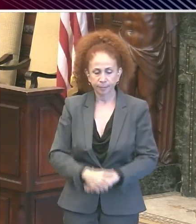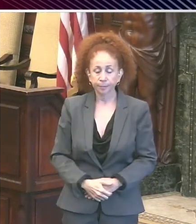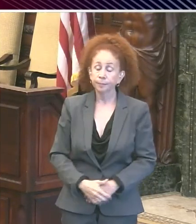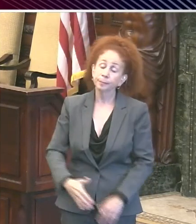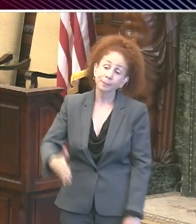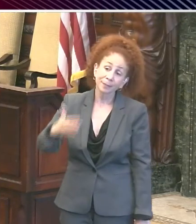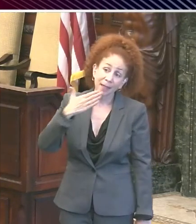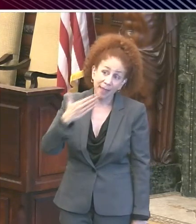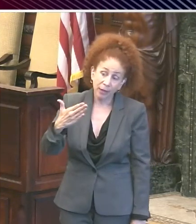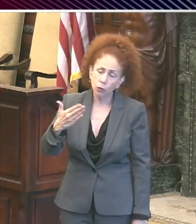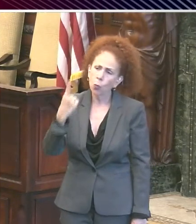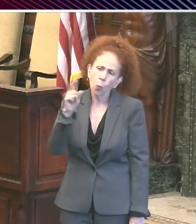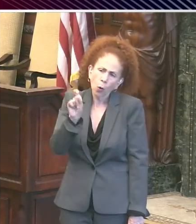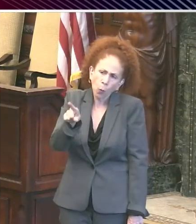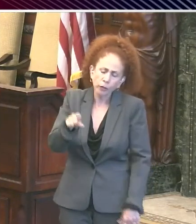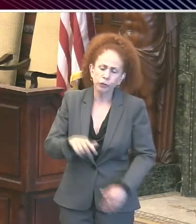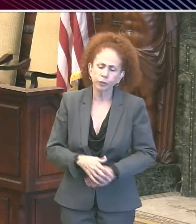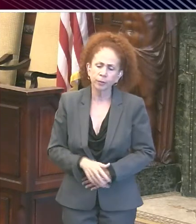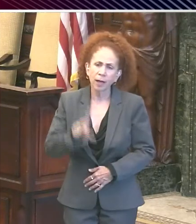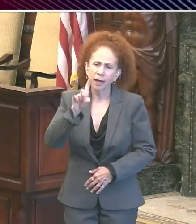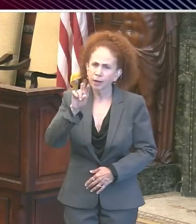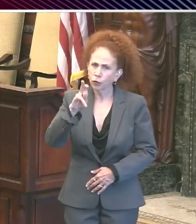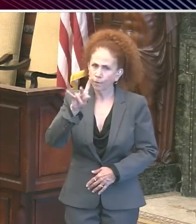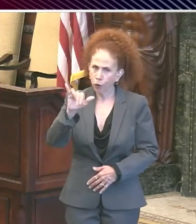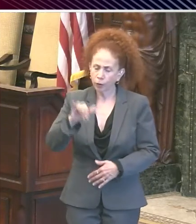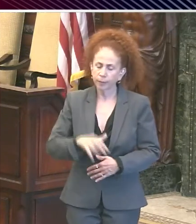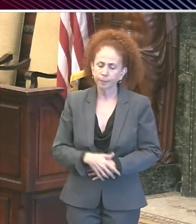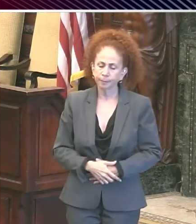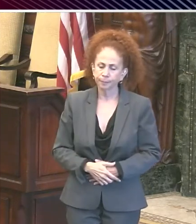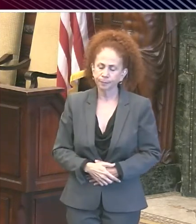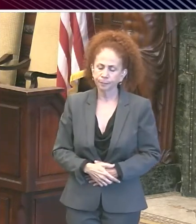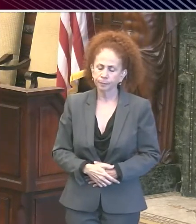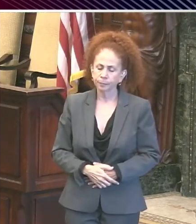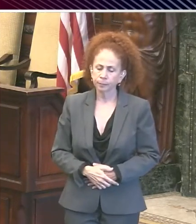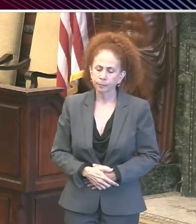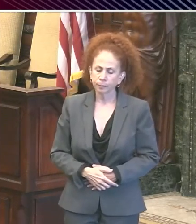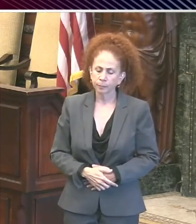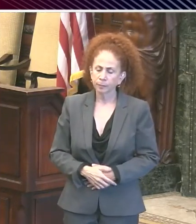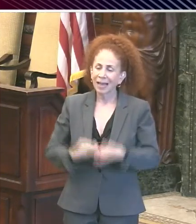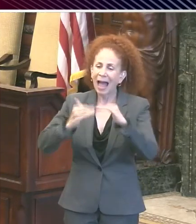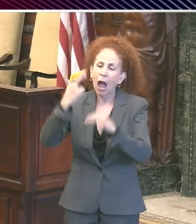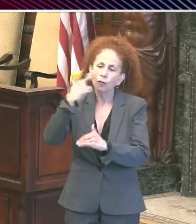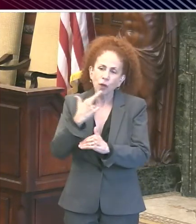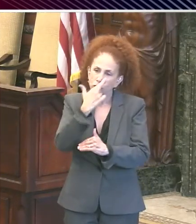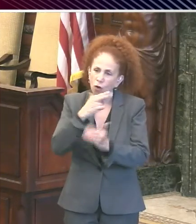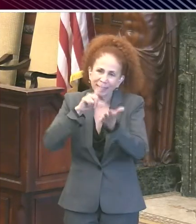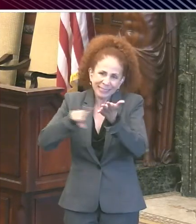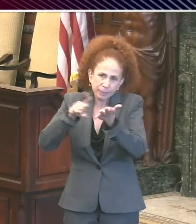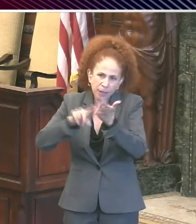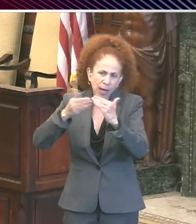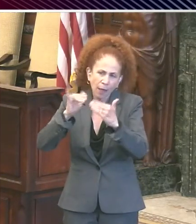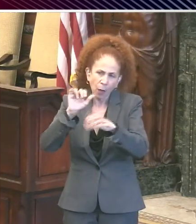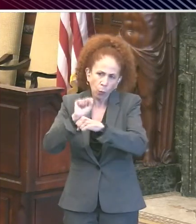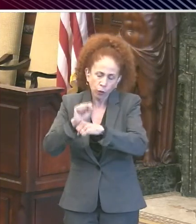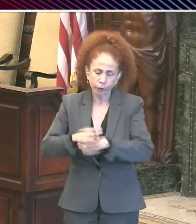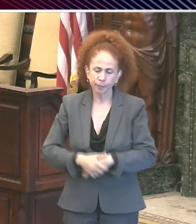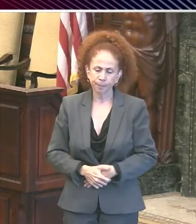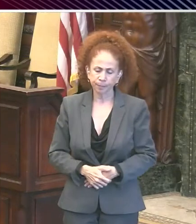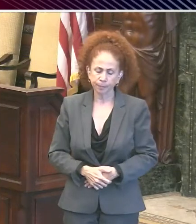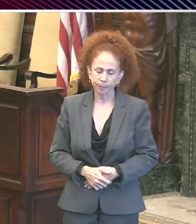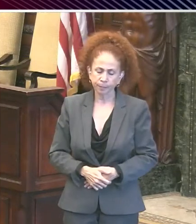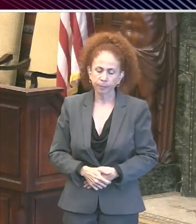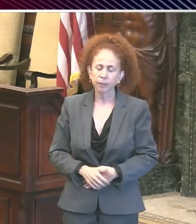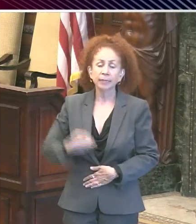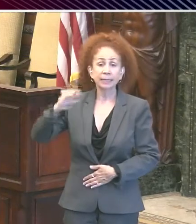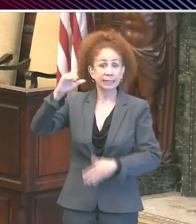Sure, thanks. Just a question, Dr. Farley, on how the restaurant inspections work, because